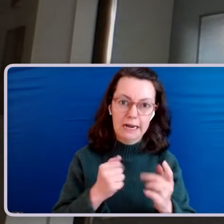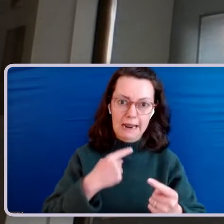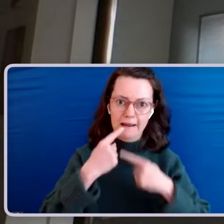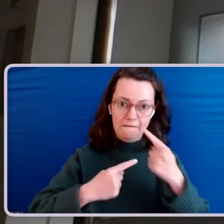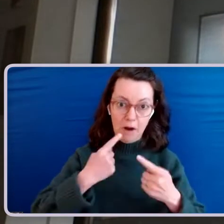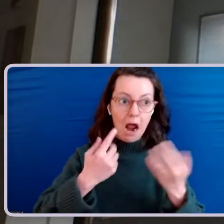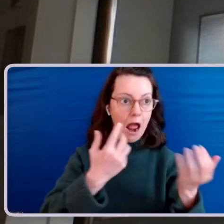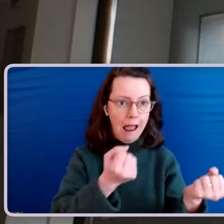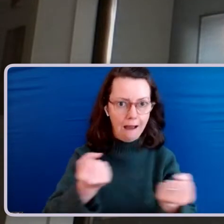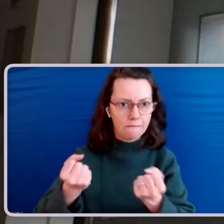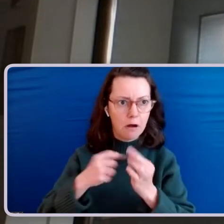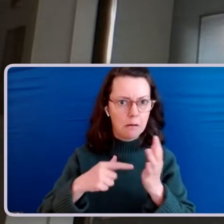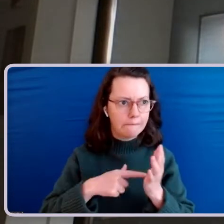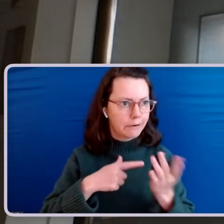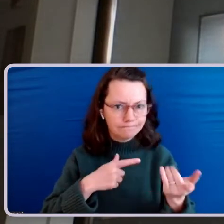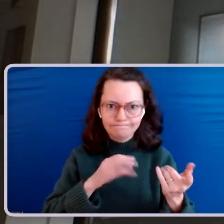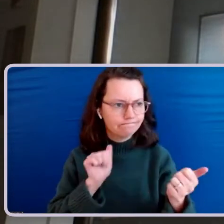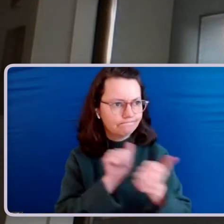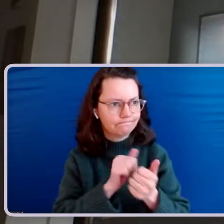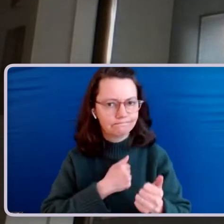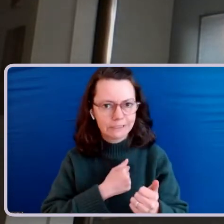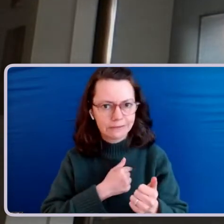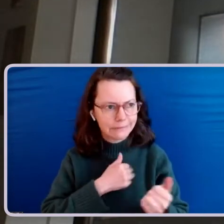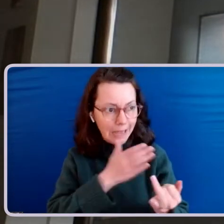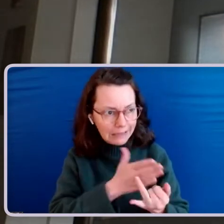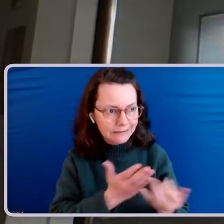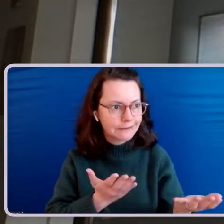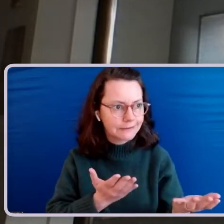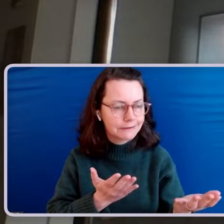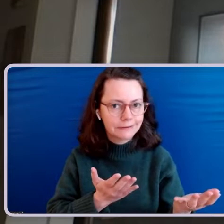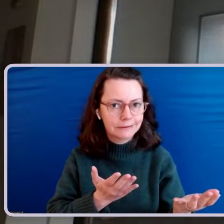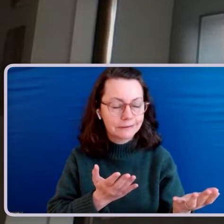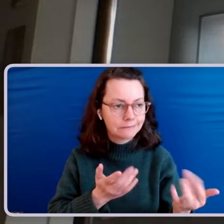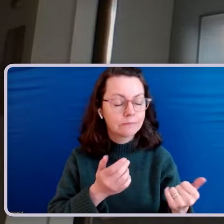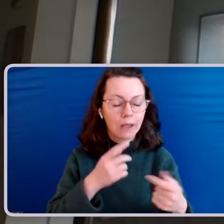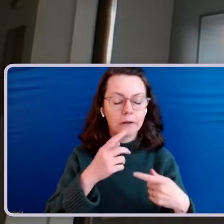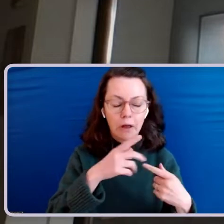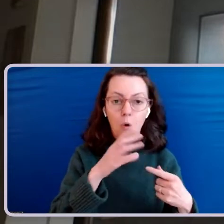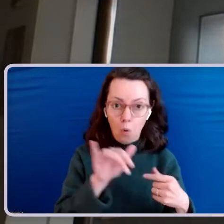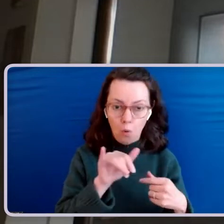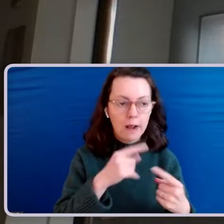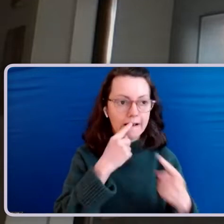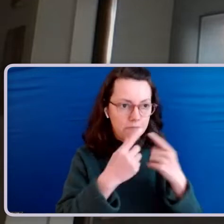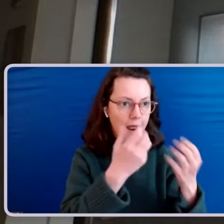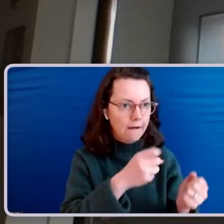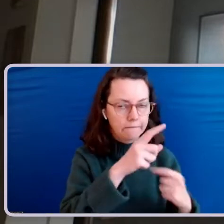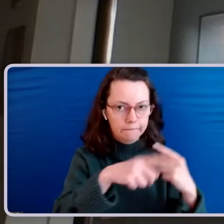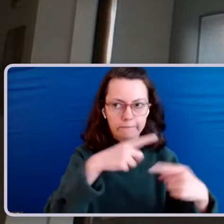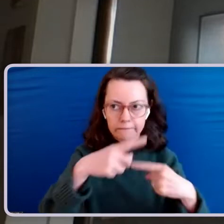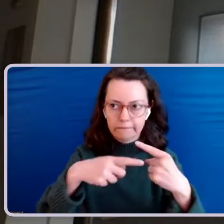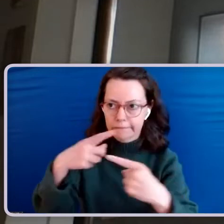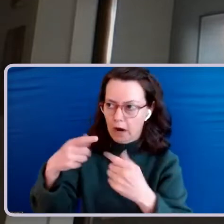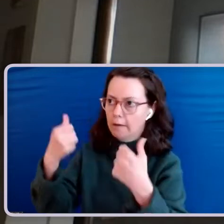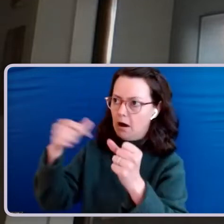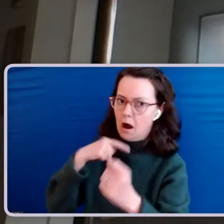speed of information, the turnaround of that information from government. We're seeing a lot of changes each